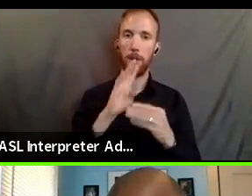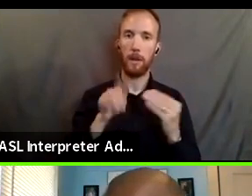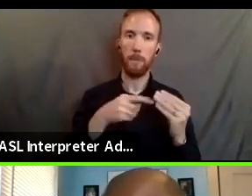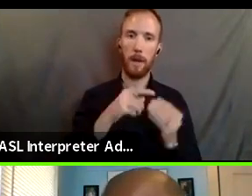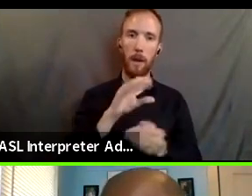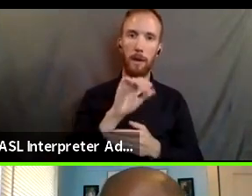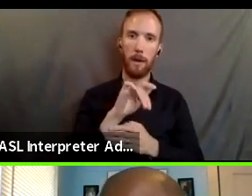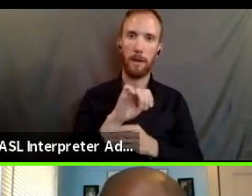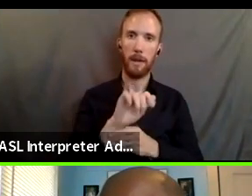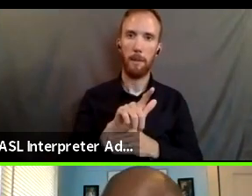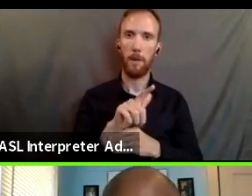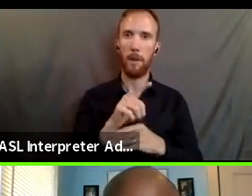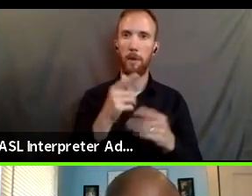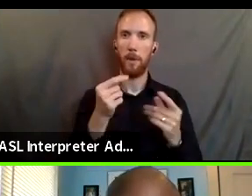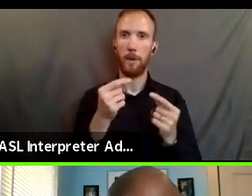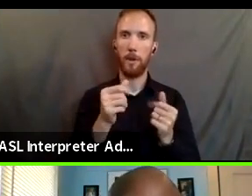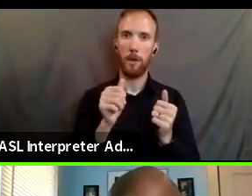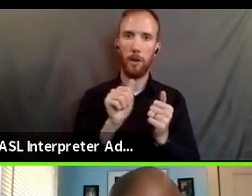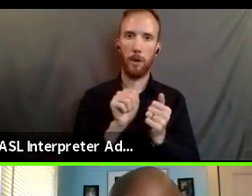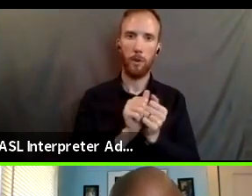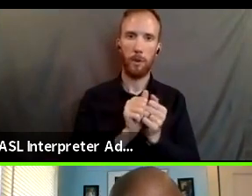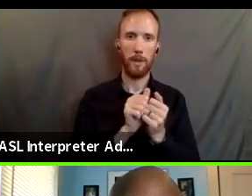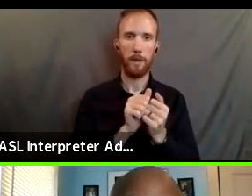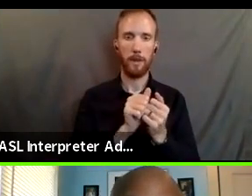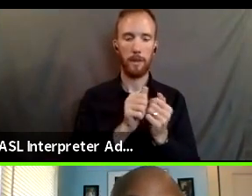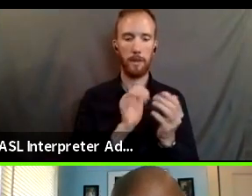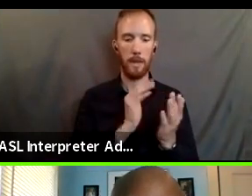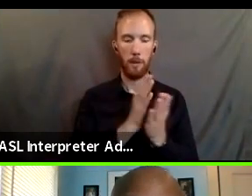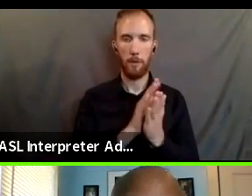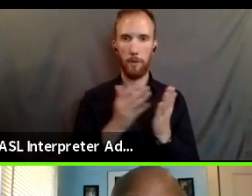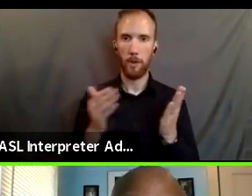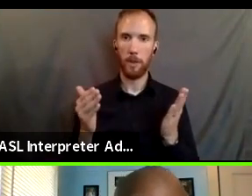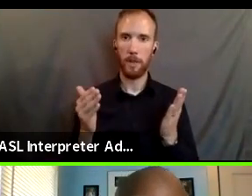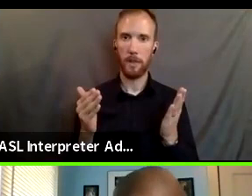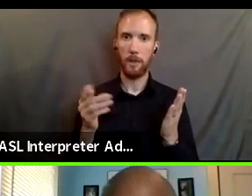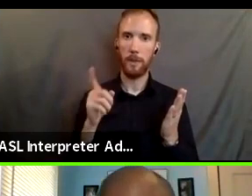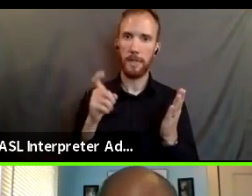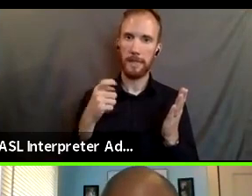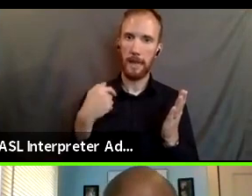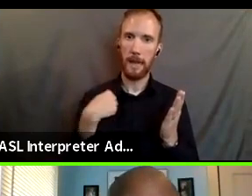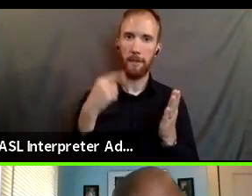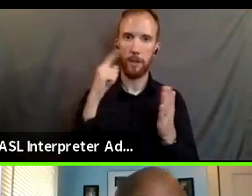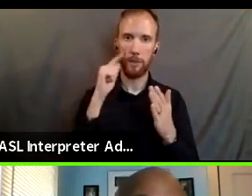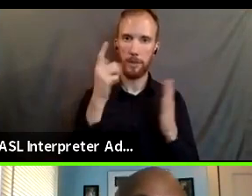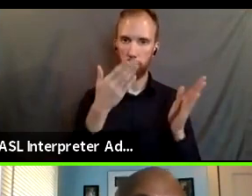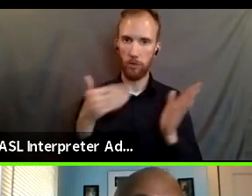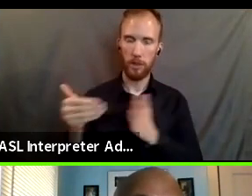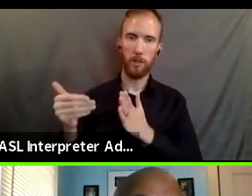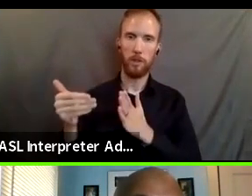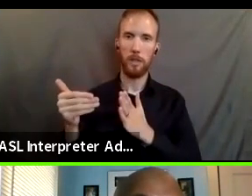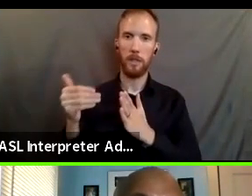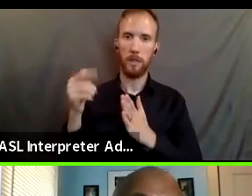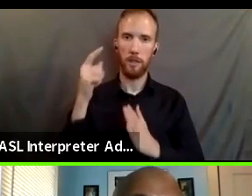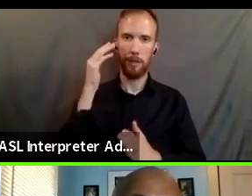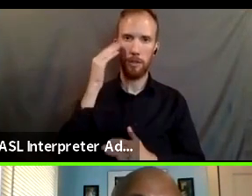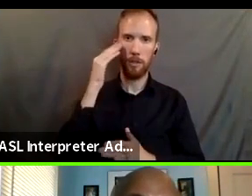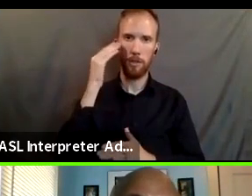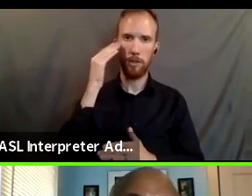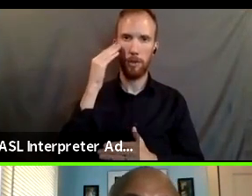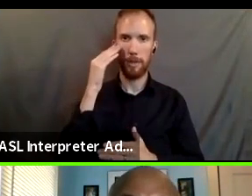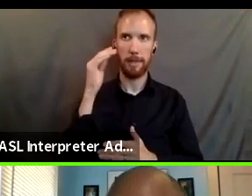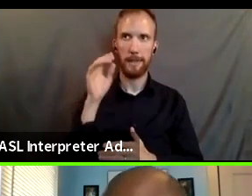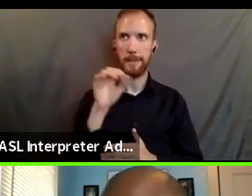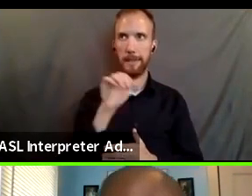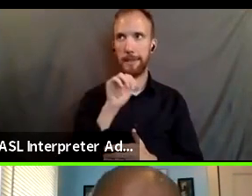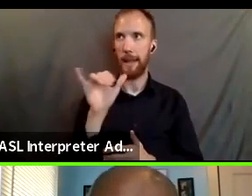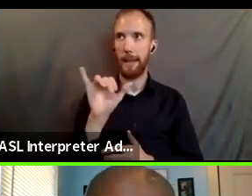in terms of a portfolio strategy because there needs to be a strategy not just you know when we have these issues like with sagginess come up it has to be